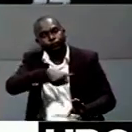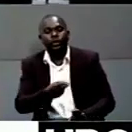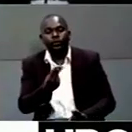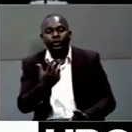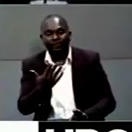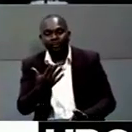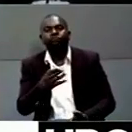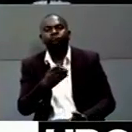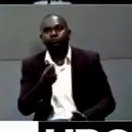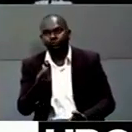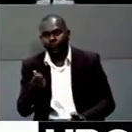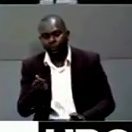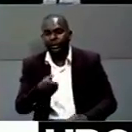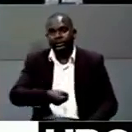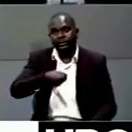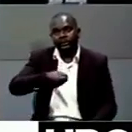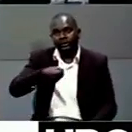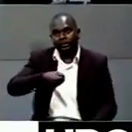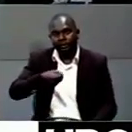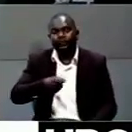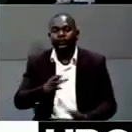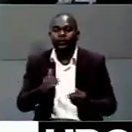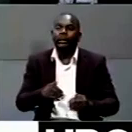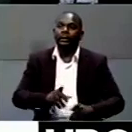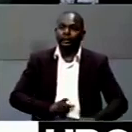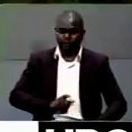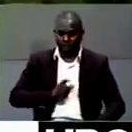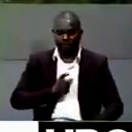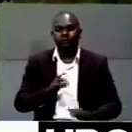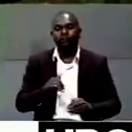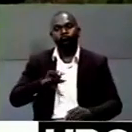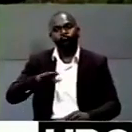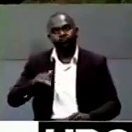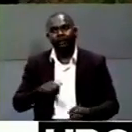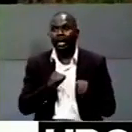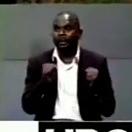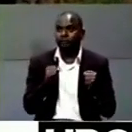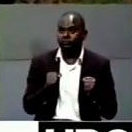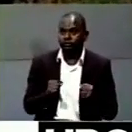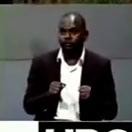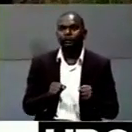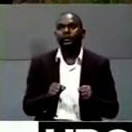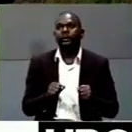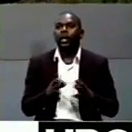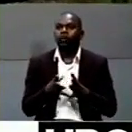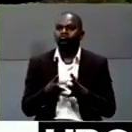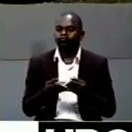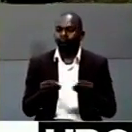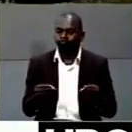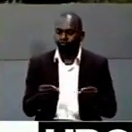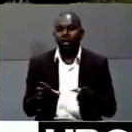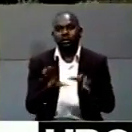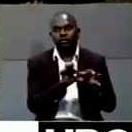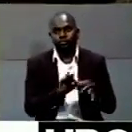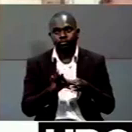per jerrycan. Migisha is confident that waterborne diseases will become history with the corporation's